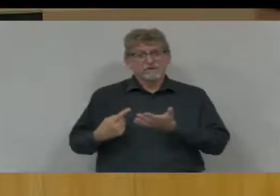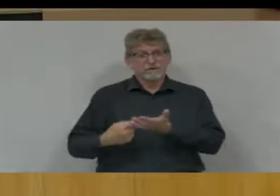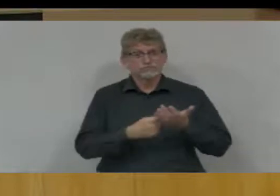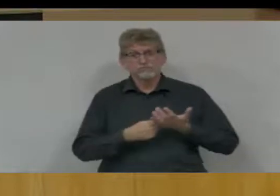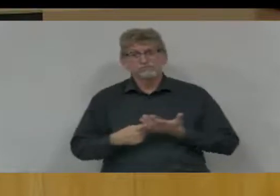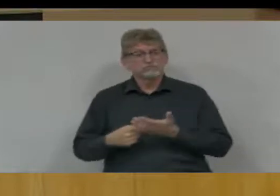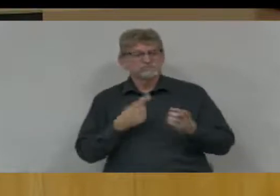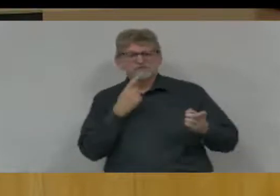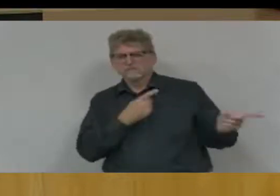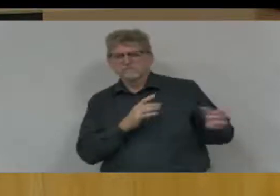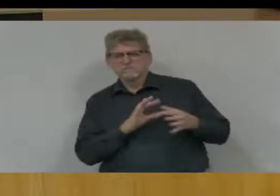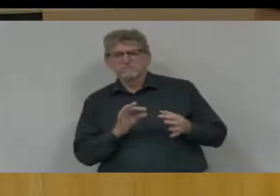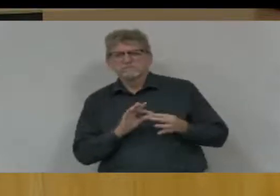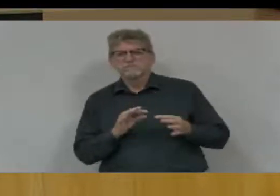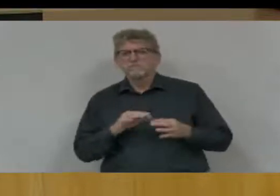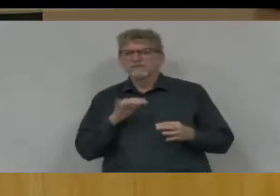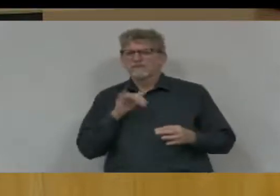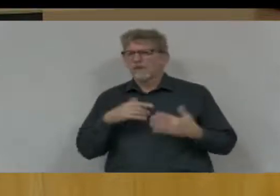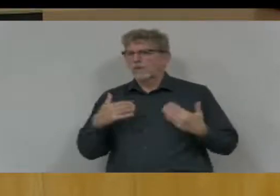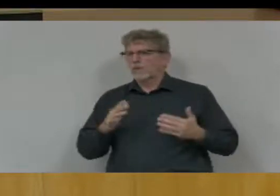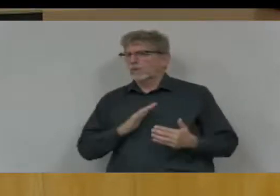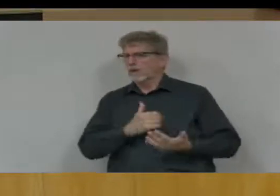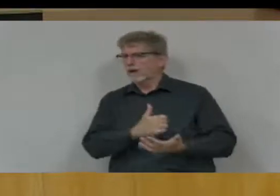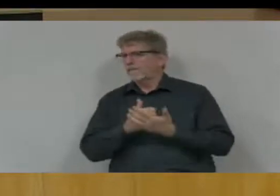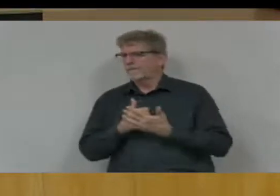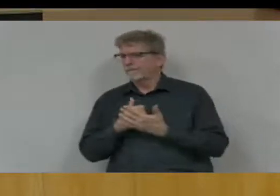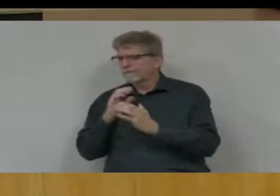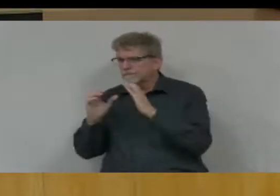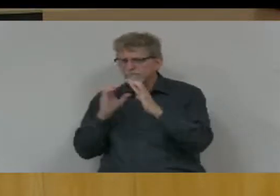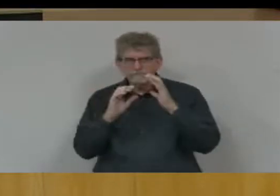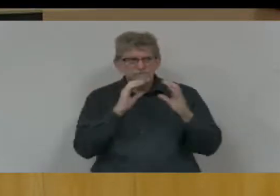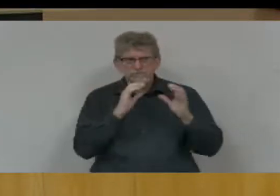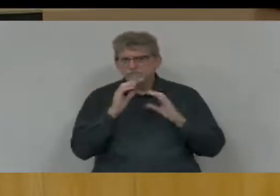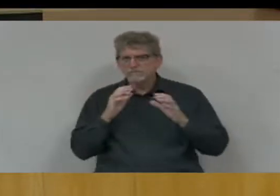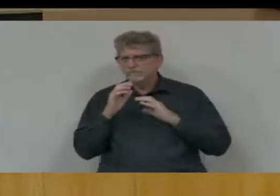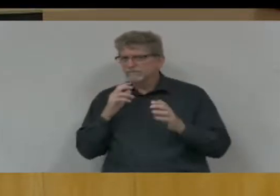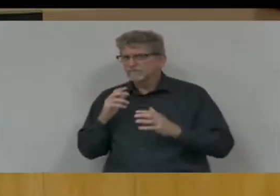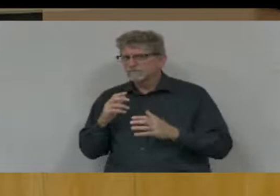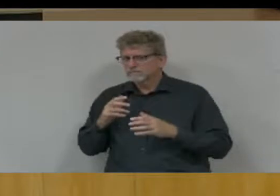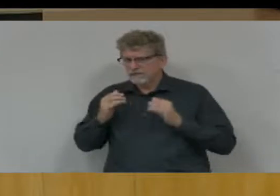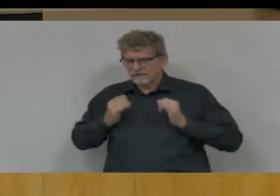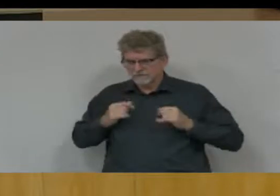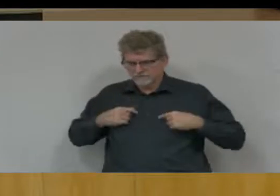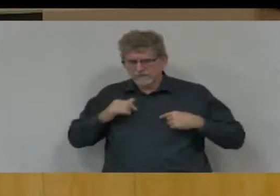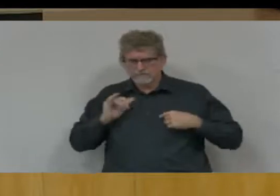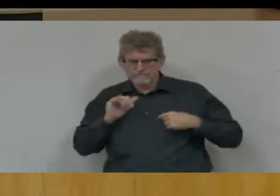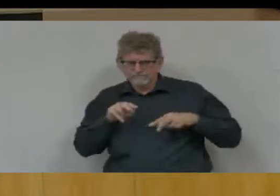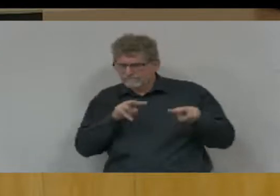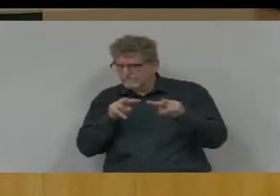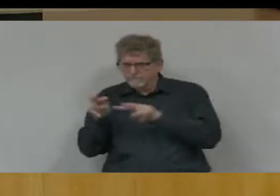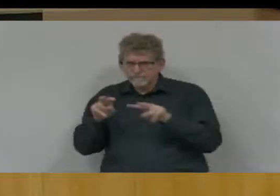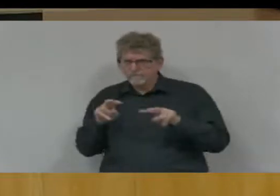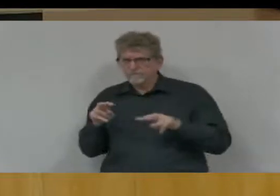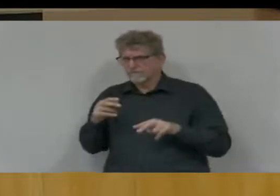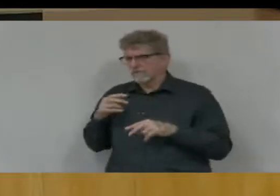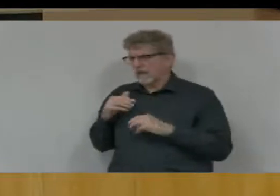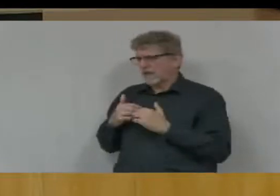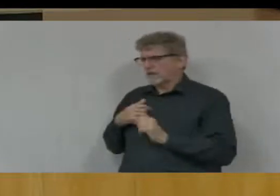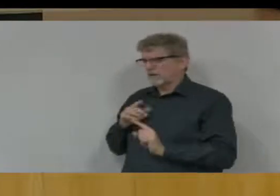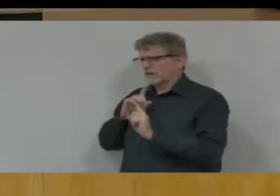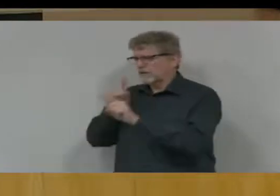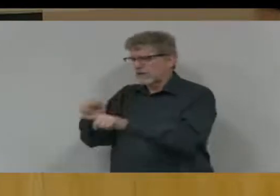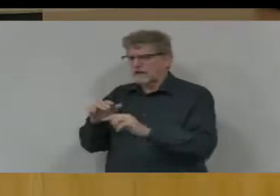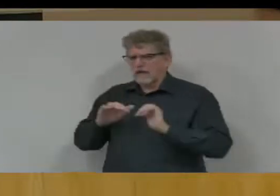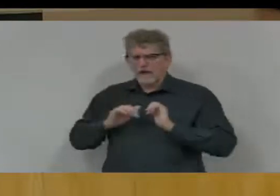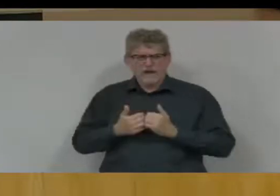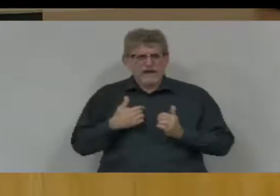been really helpful, not only in helping us individually kind of prepare for and respond to the pandemic, but also helping us as